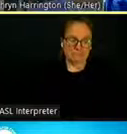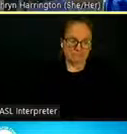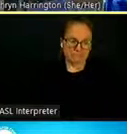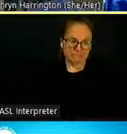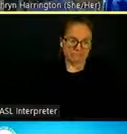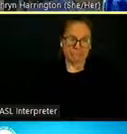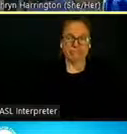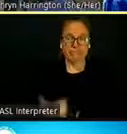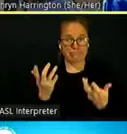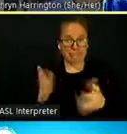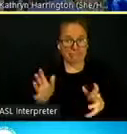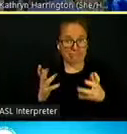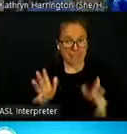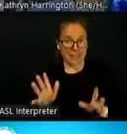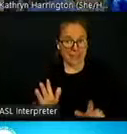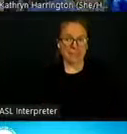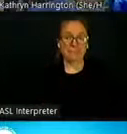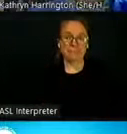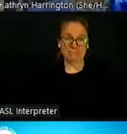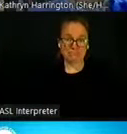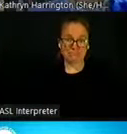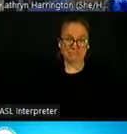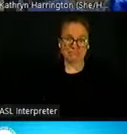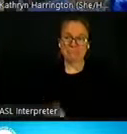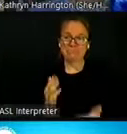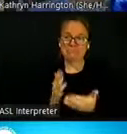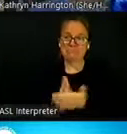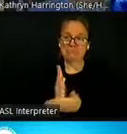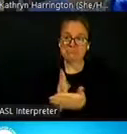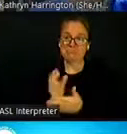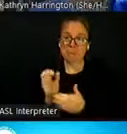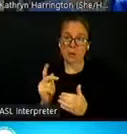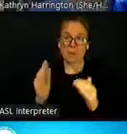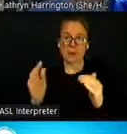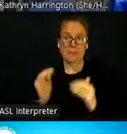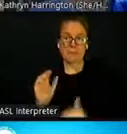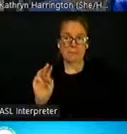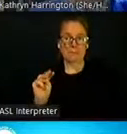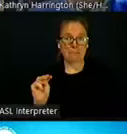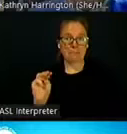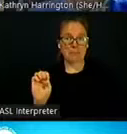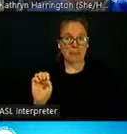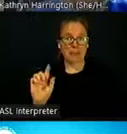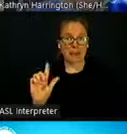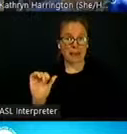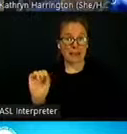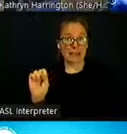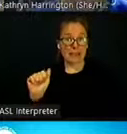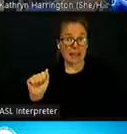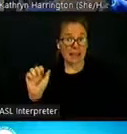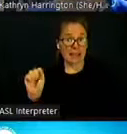That's it for now. All right. Next up, we have Melissa. Melissa, can you hear us?